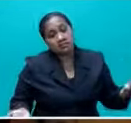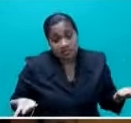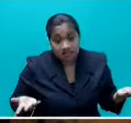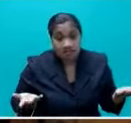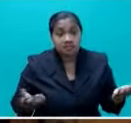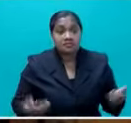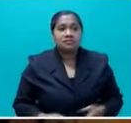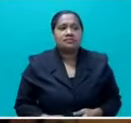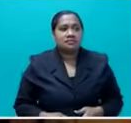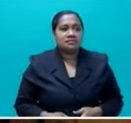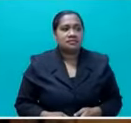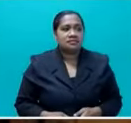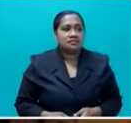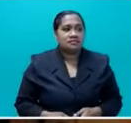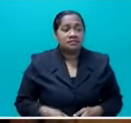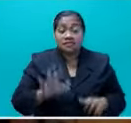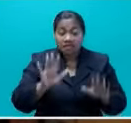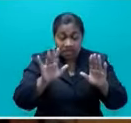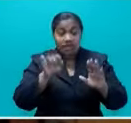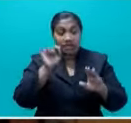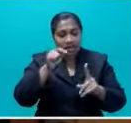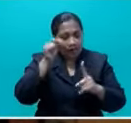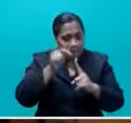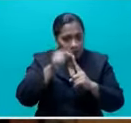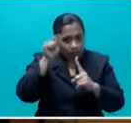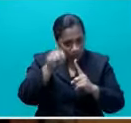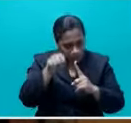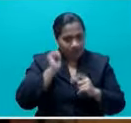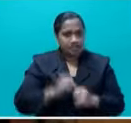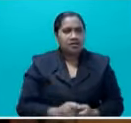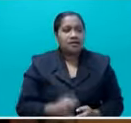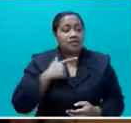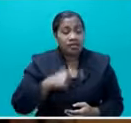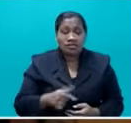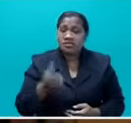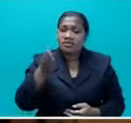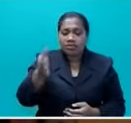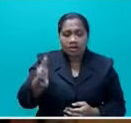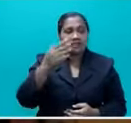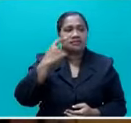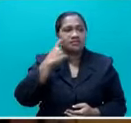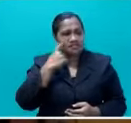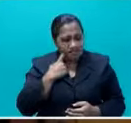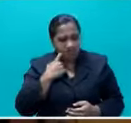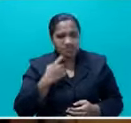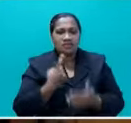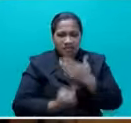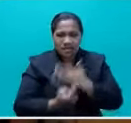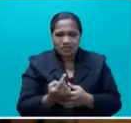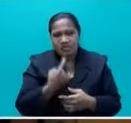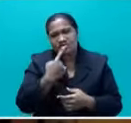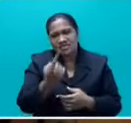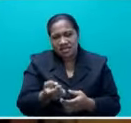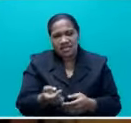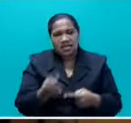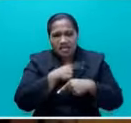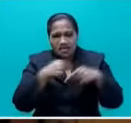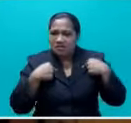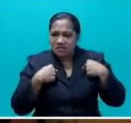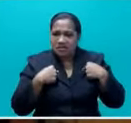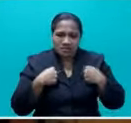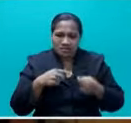gallery. No, it's a point. Because he is trying to insinuate, we don't take a position.